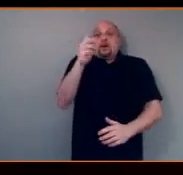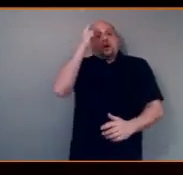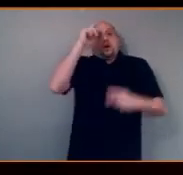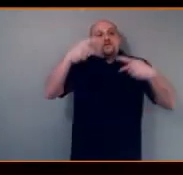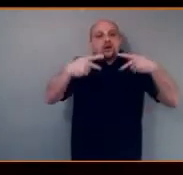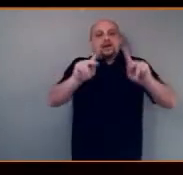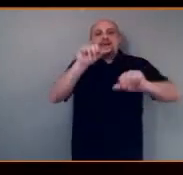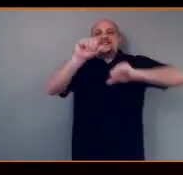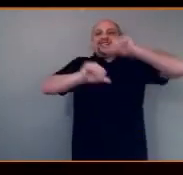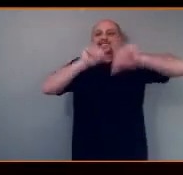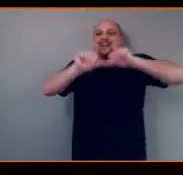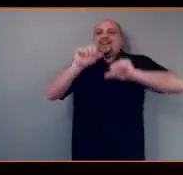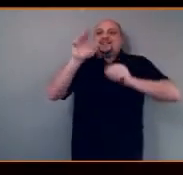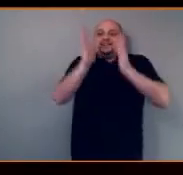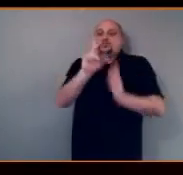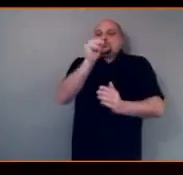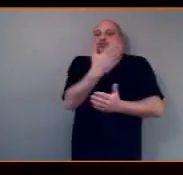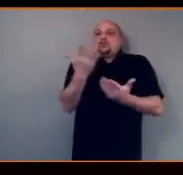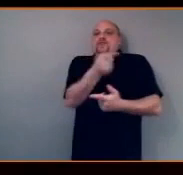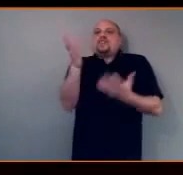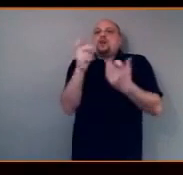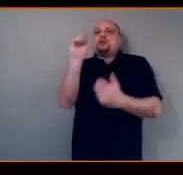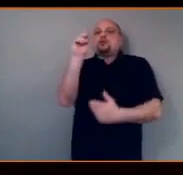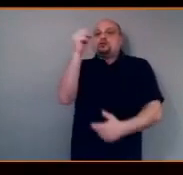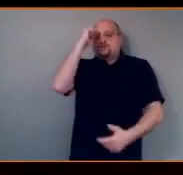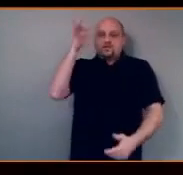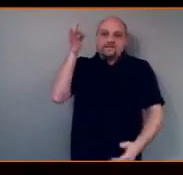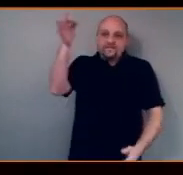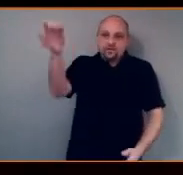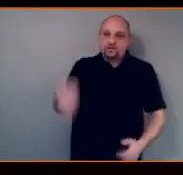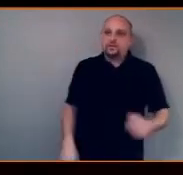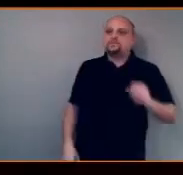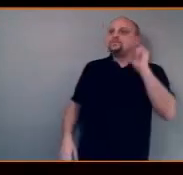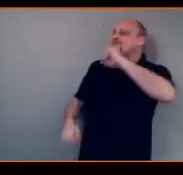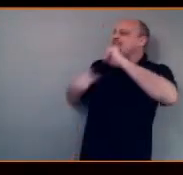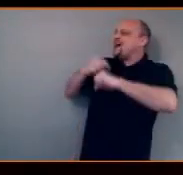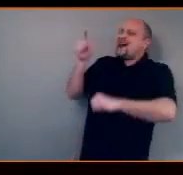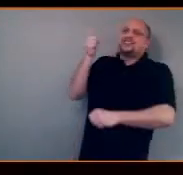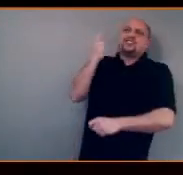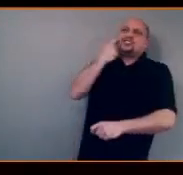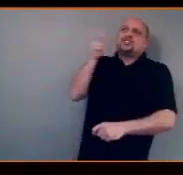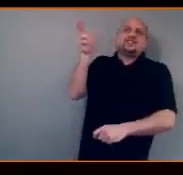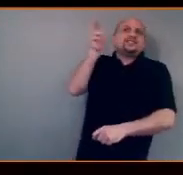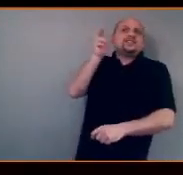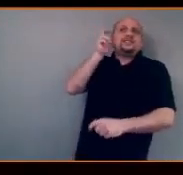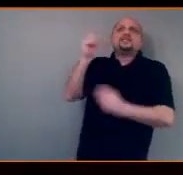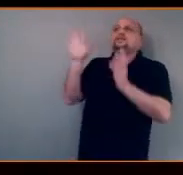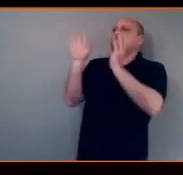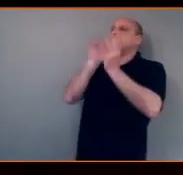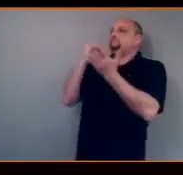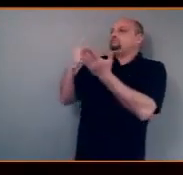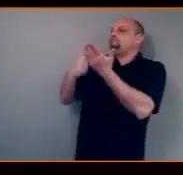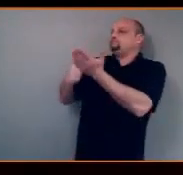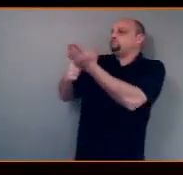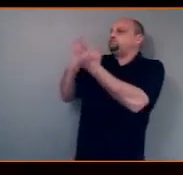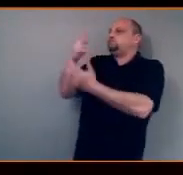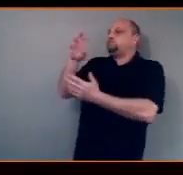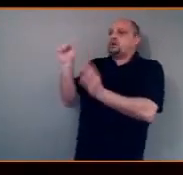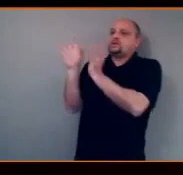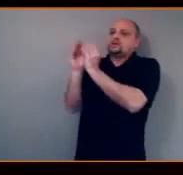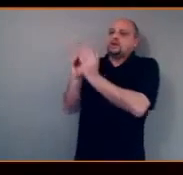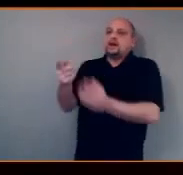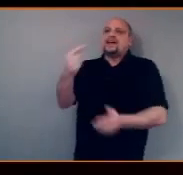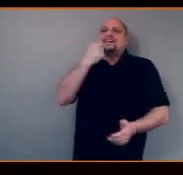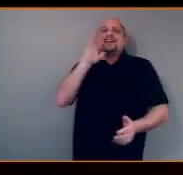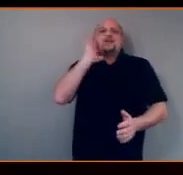in the future. Yeah, I just listened to the press conference. They said it would take about 4 days to do the software transfer, so nice